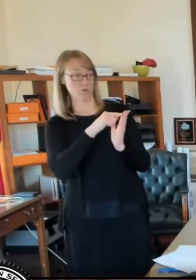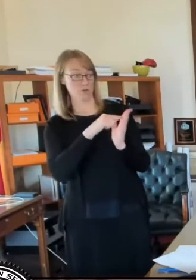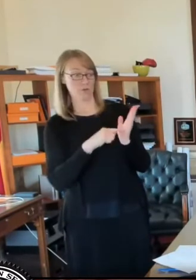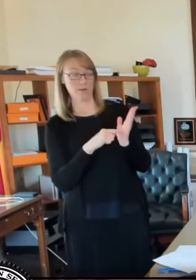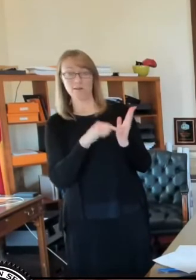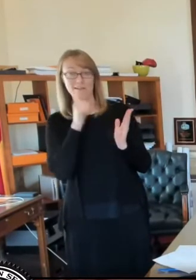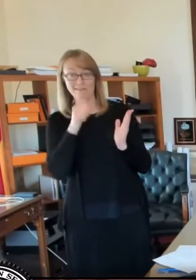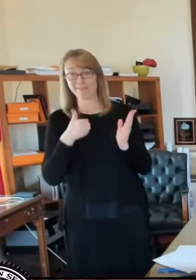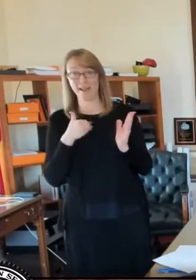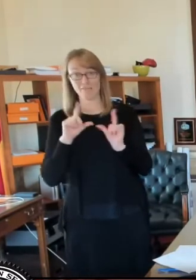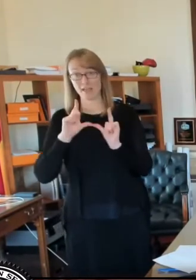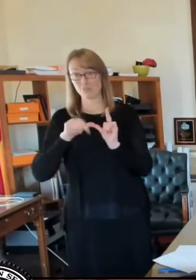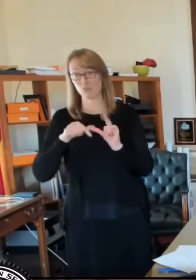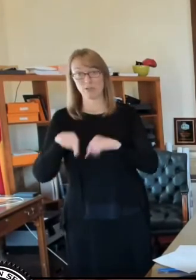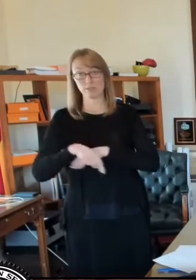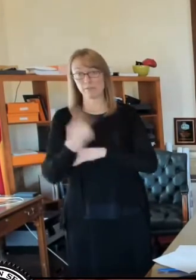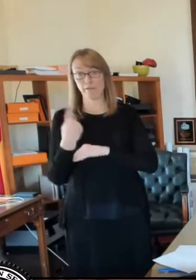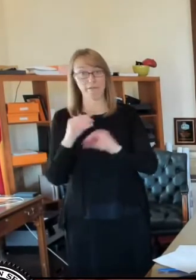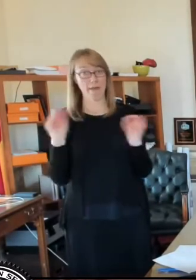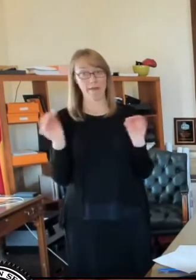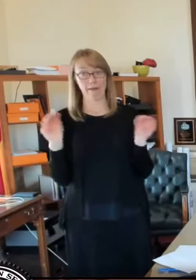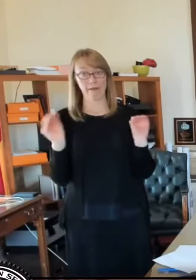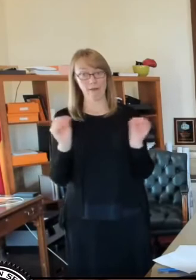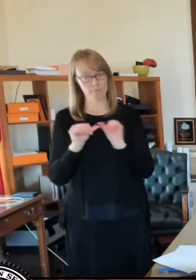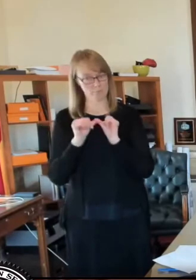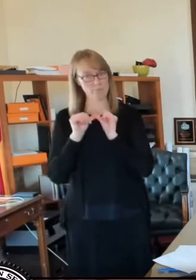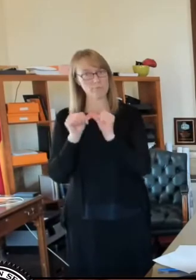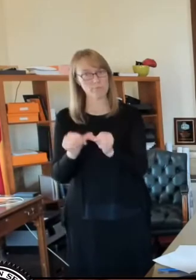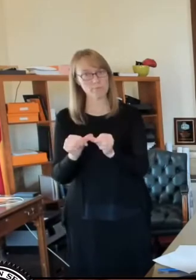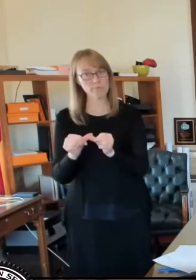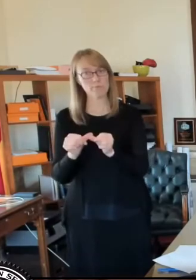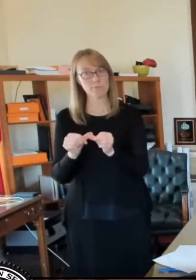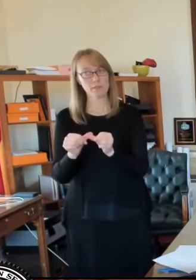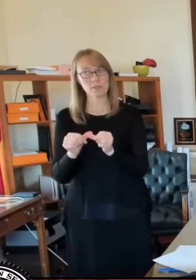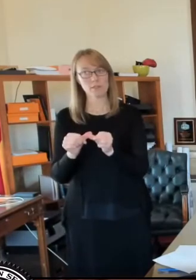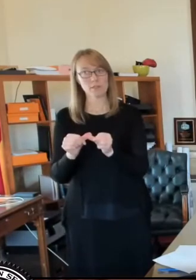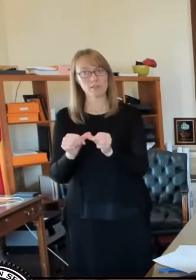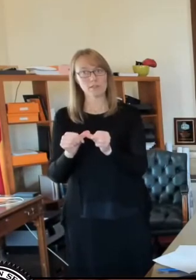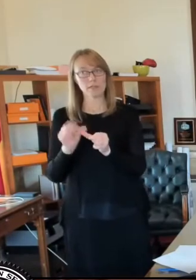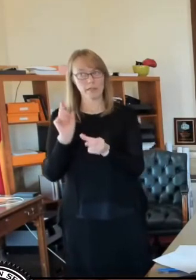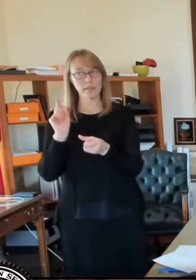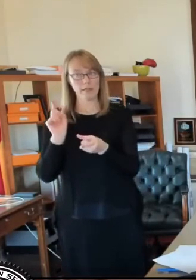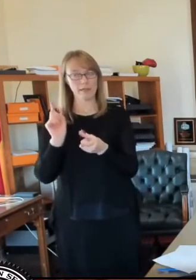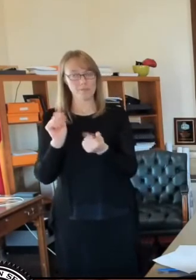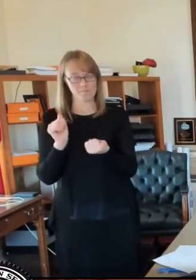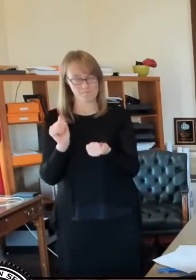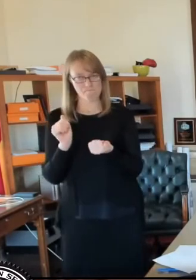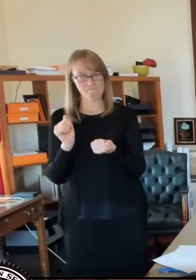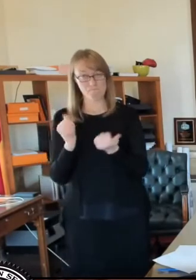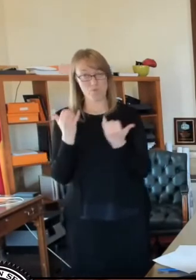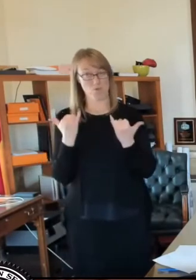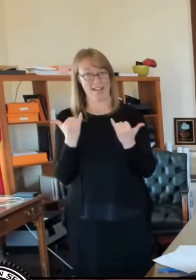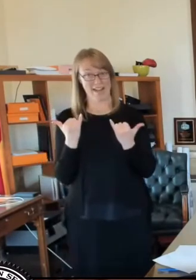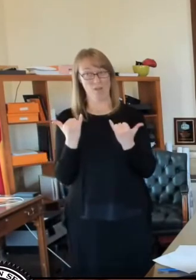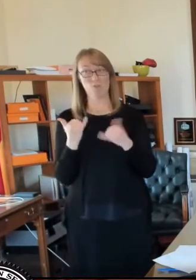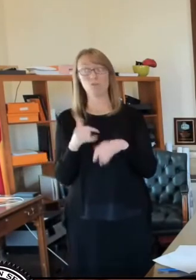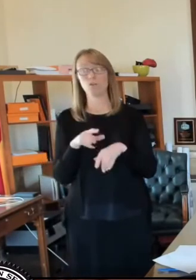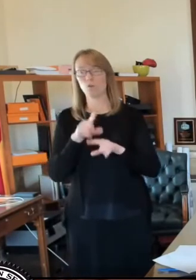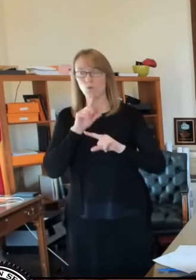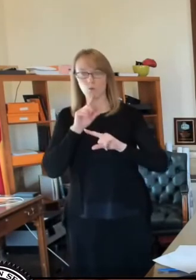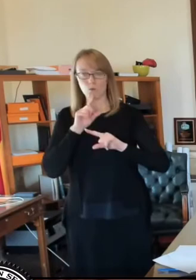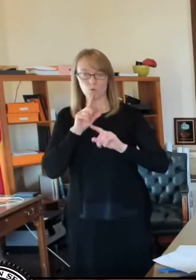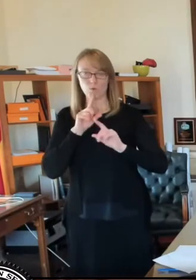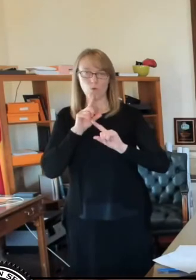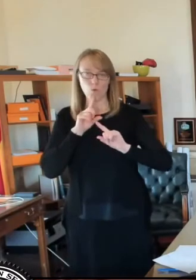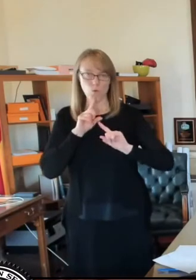the orders we have in place right now are a mask mandate to be in the city of St. Louis, indoors in any public